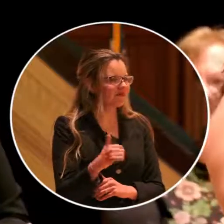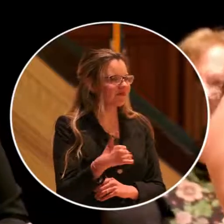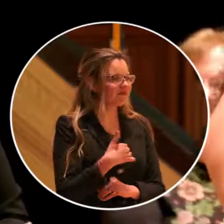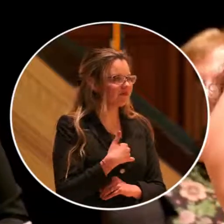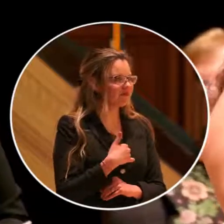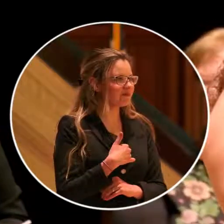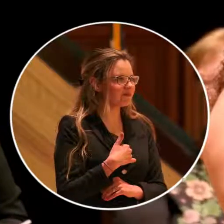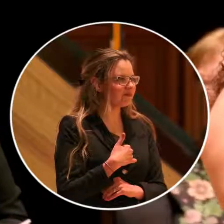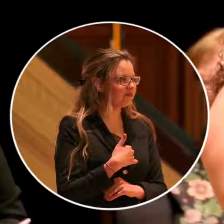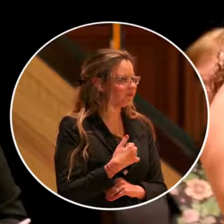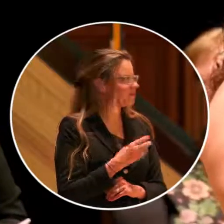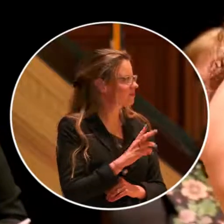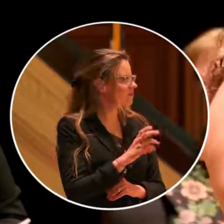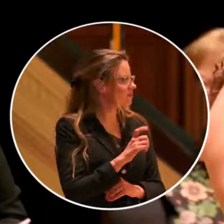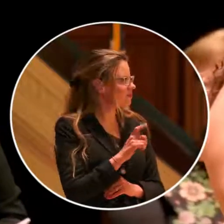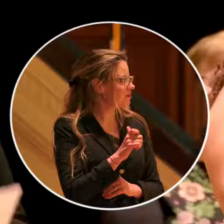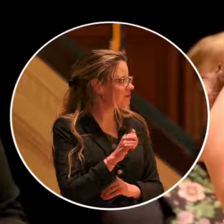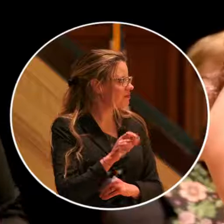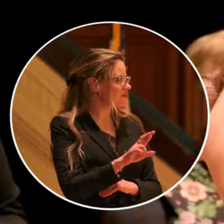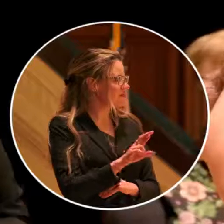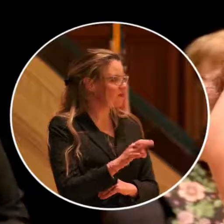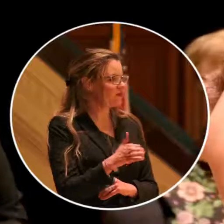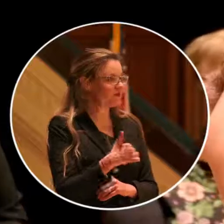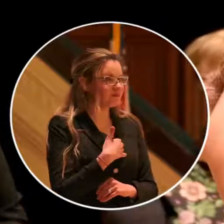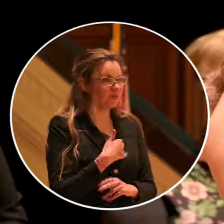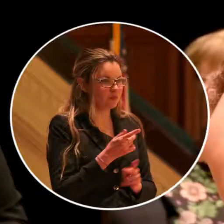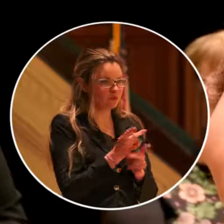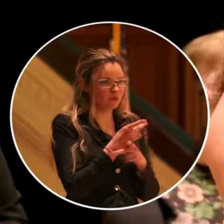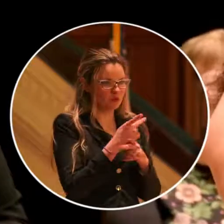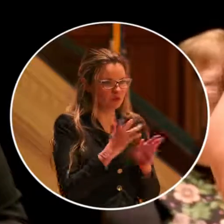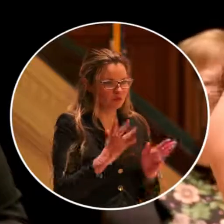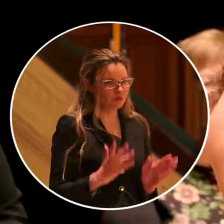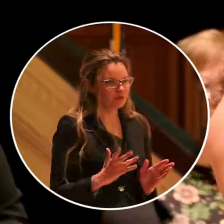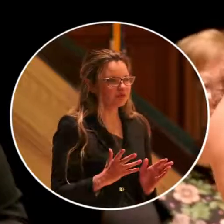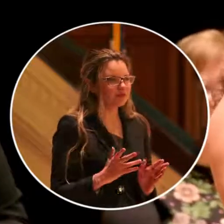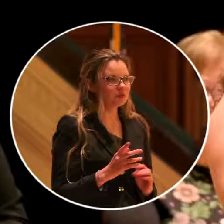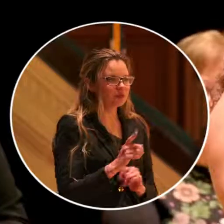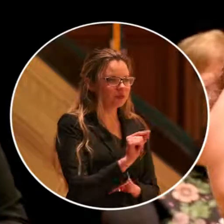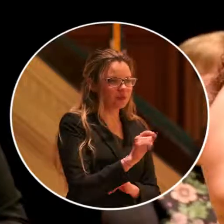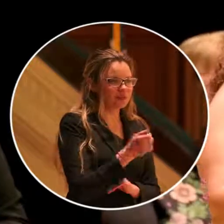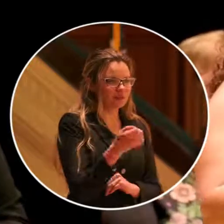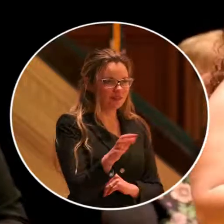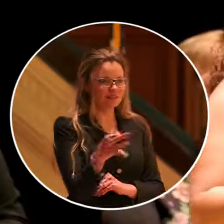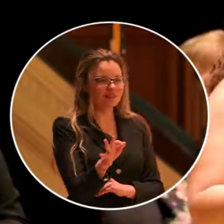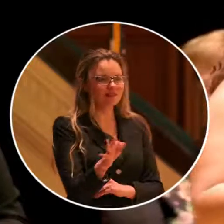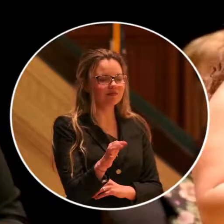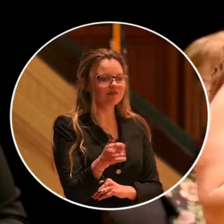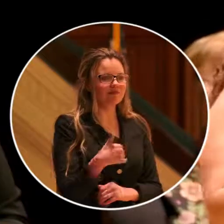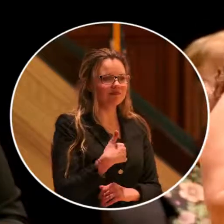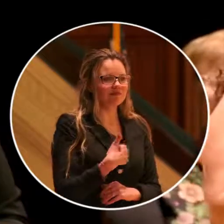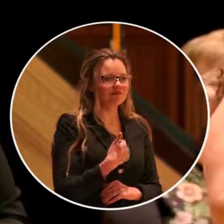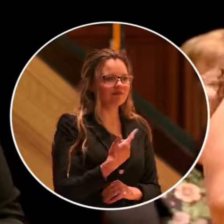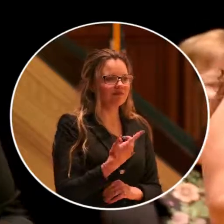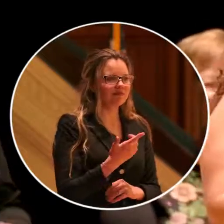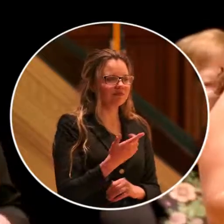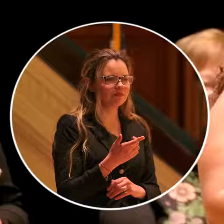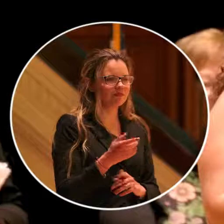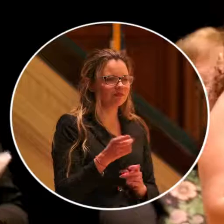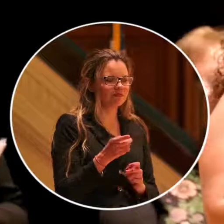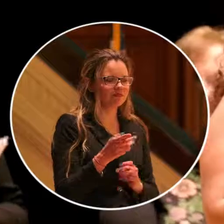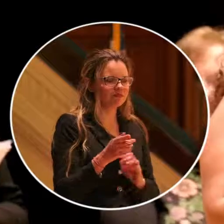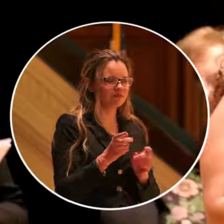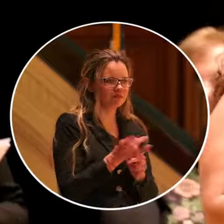was in the 2018 cast. I served as a producer in 2019, and have served as the executive director of Listen to Your